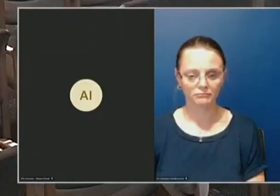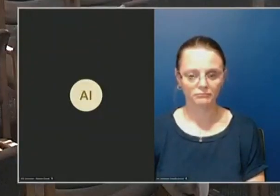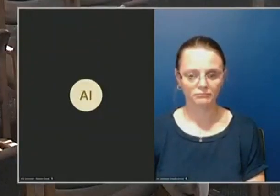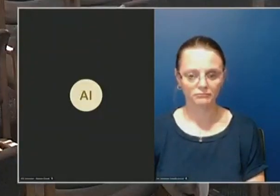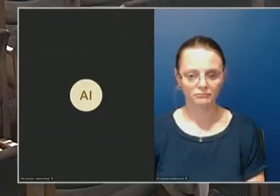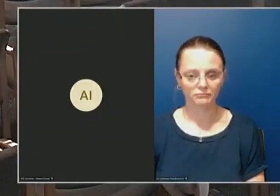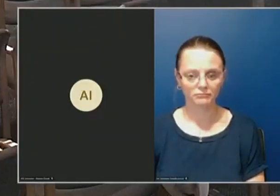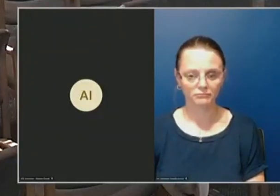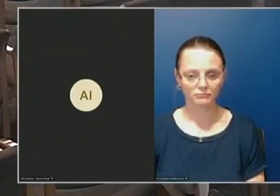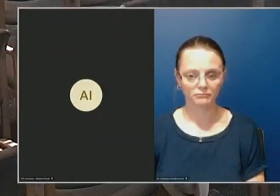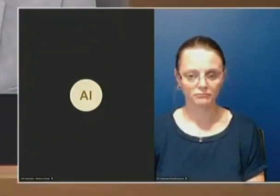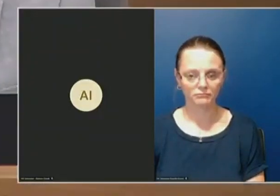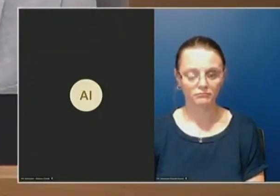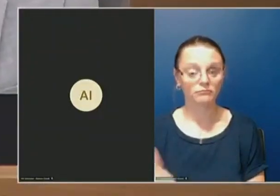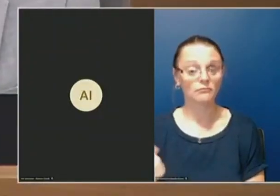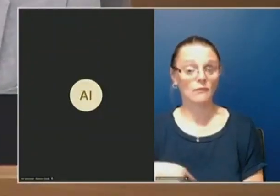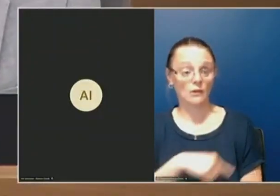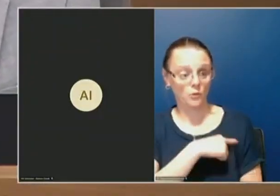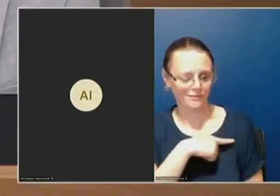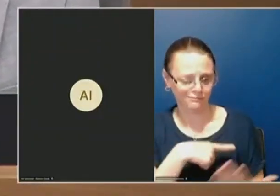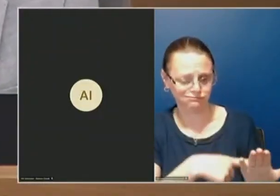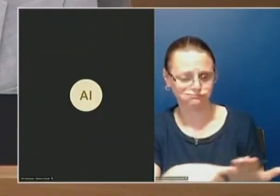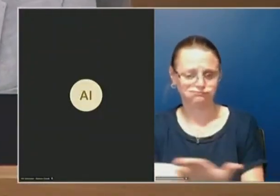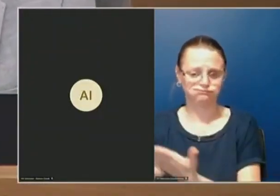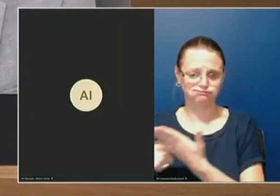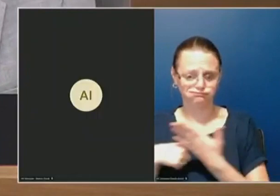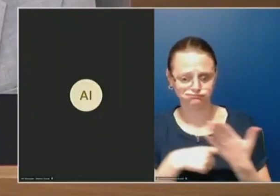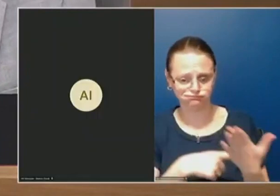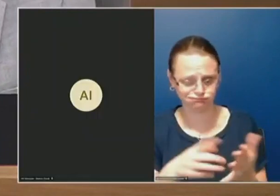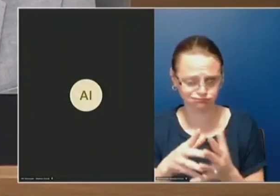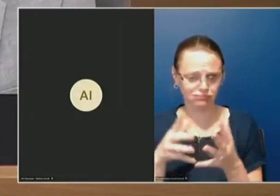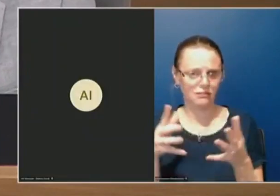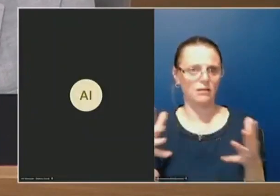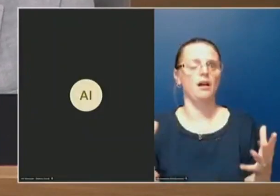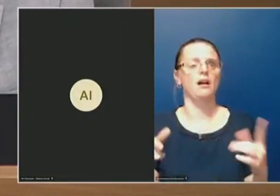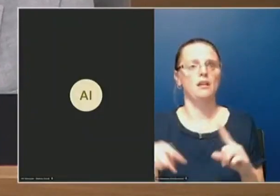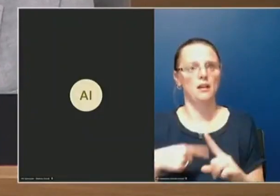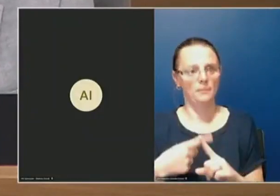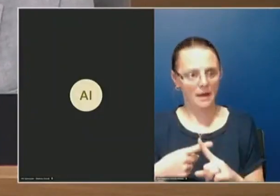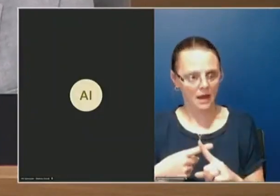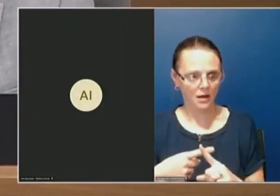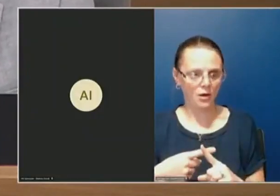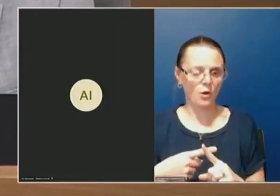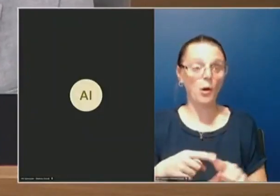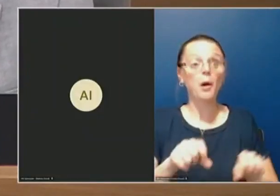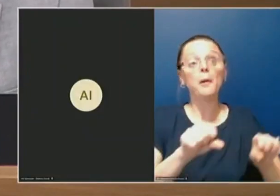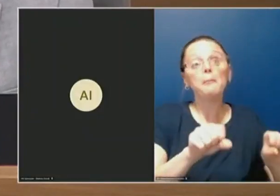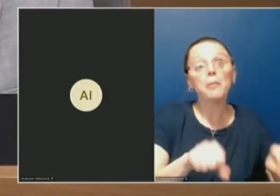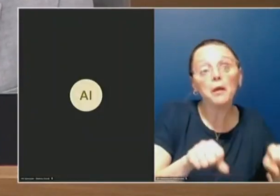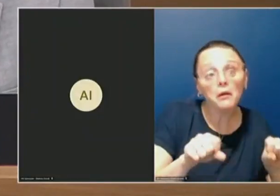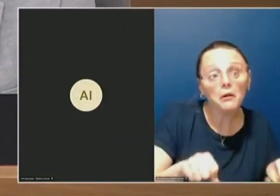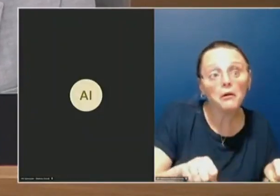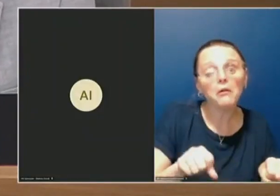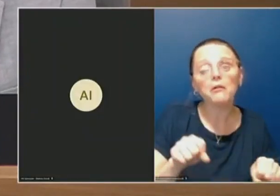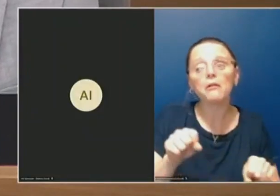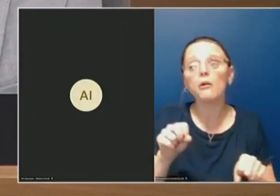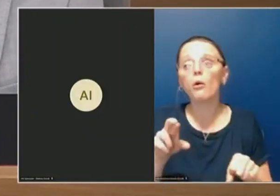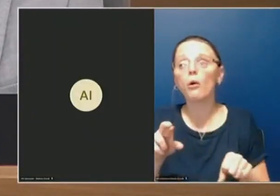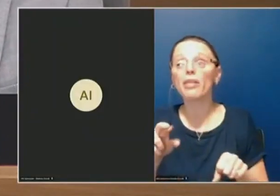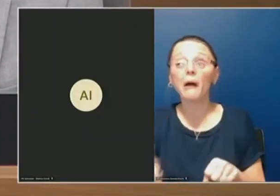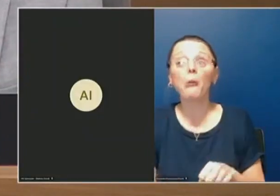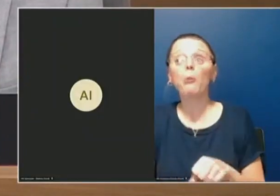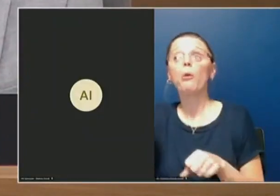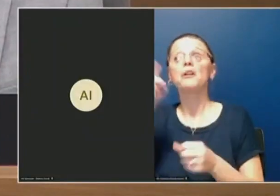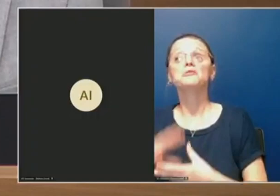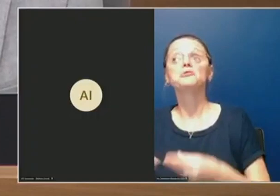We've spent a lot of time in this committee talking about outliers and talking about hypothetical situations, but we haven't spent very much time talking about